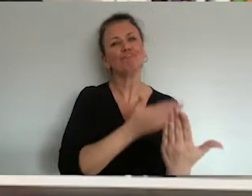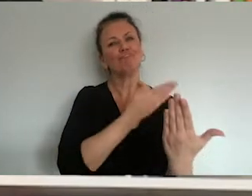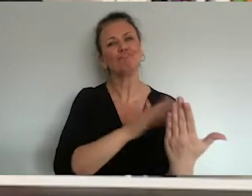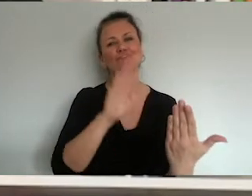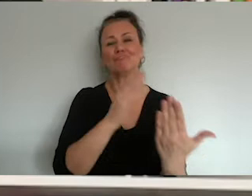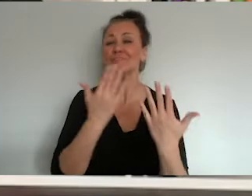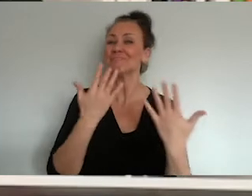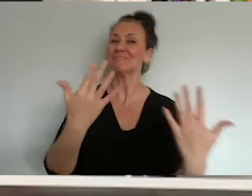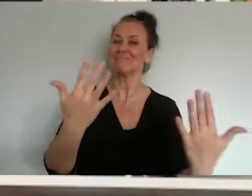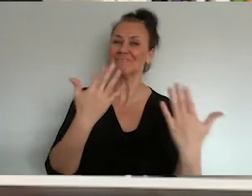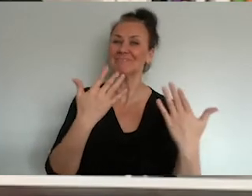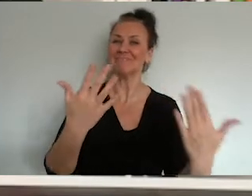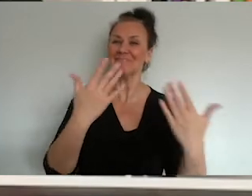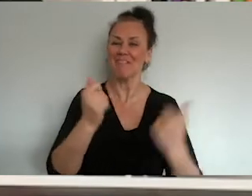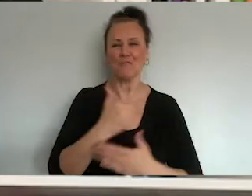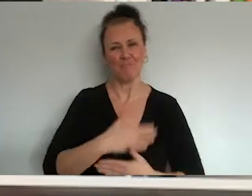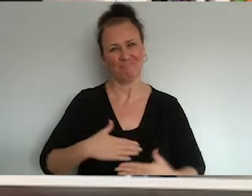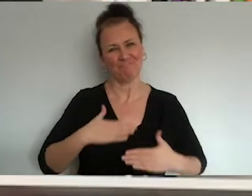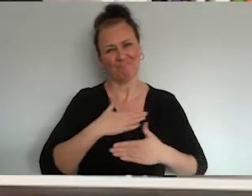musical performances.